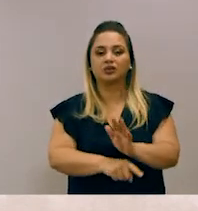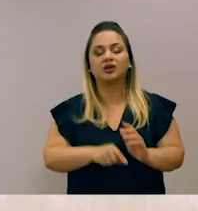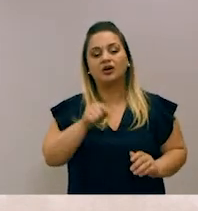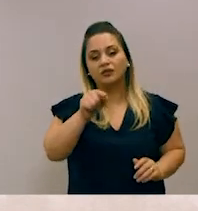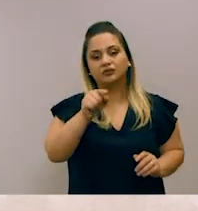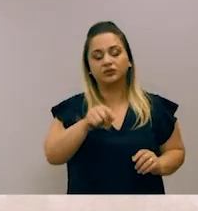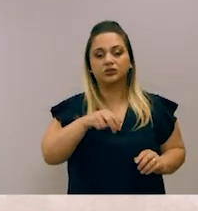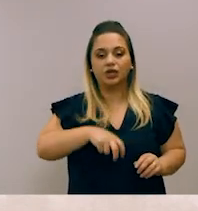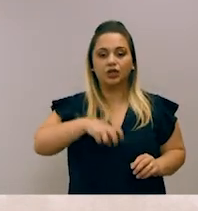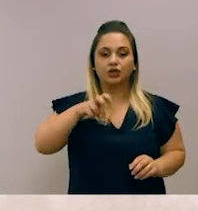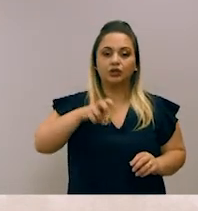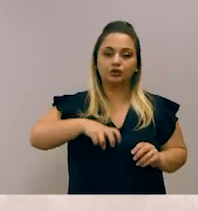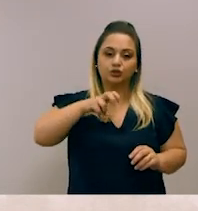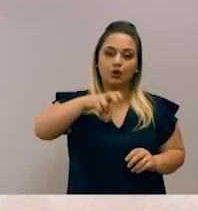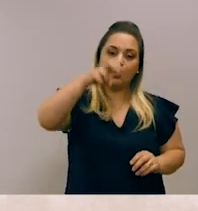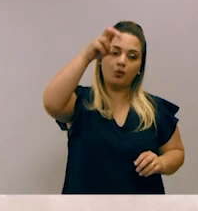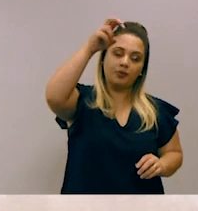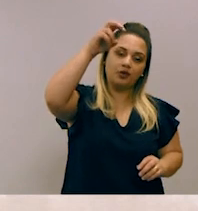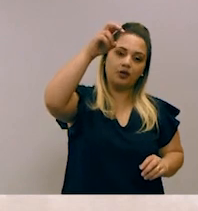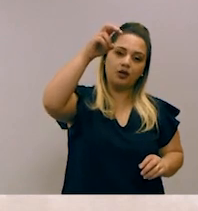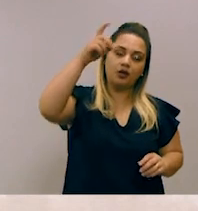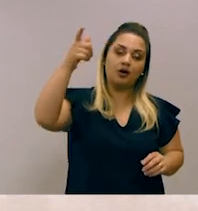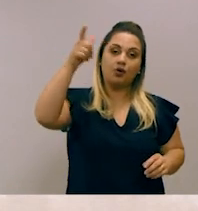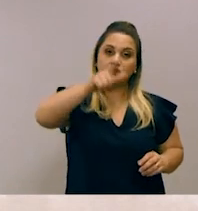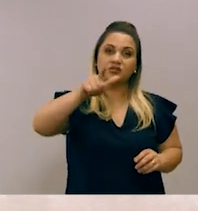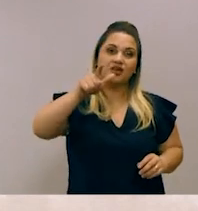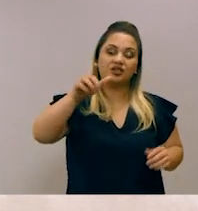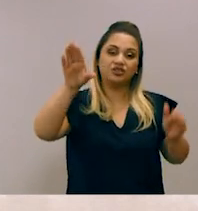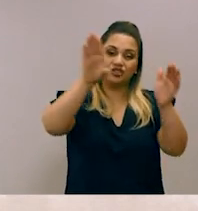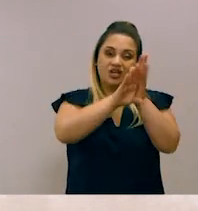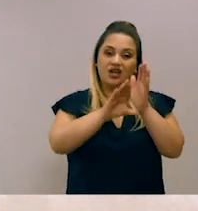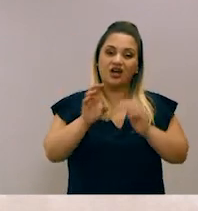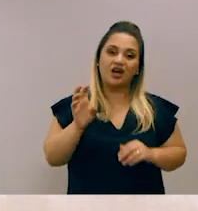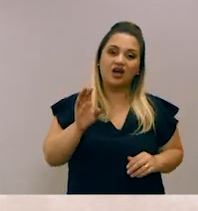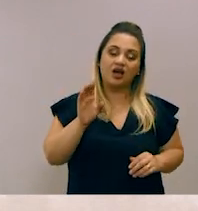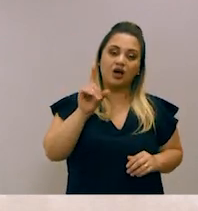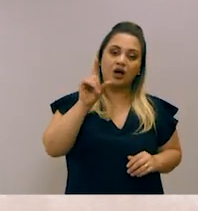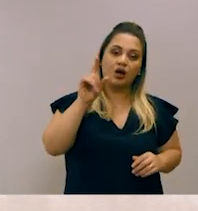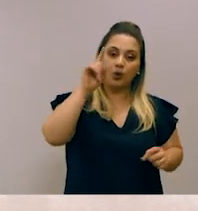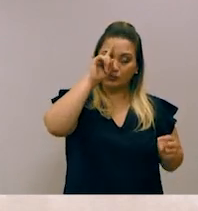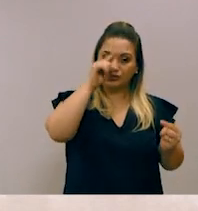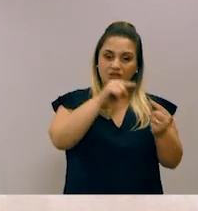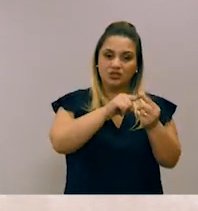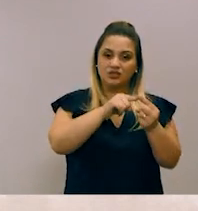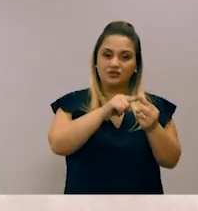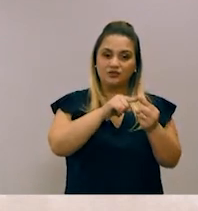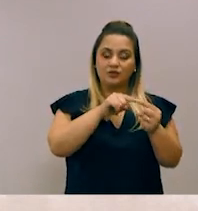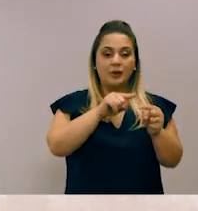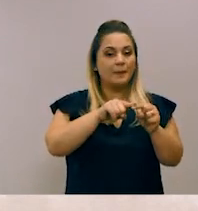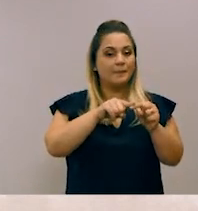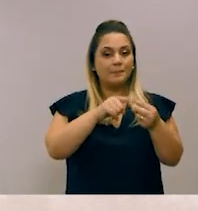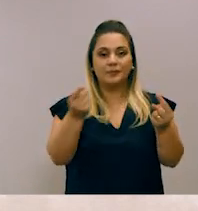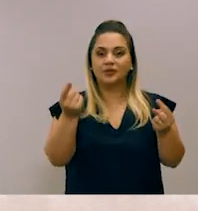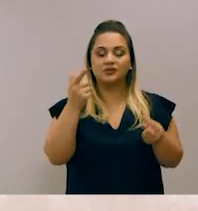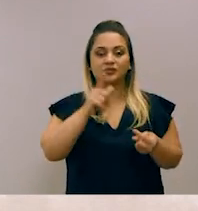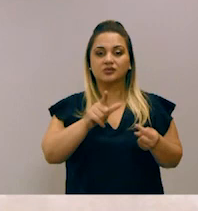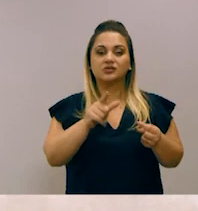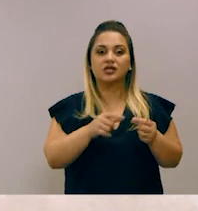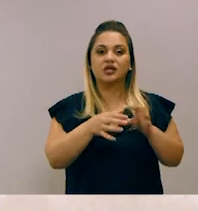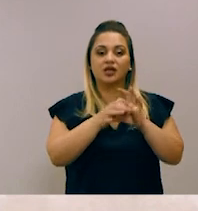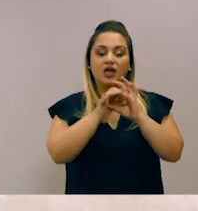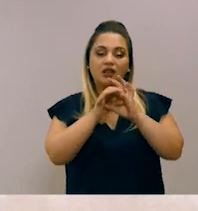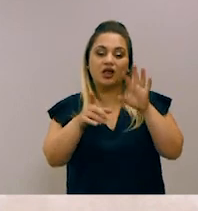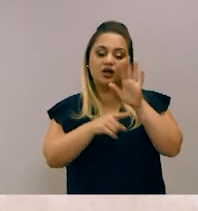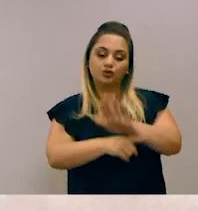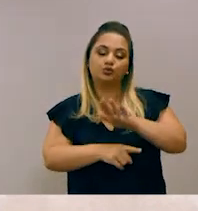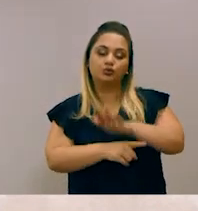you ropes. You go up the mountain, you reach your goal, but you don't leave the